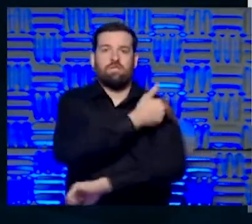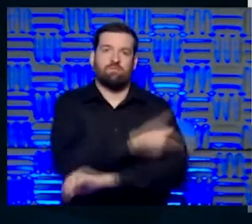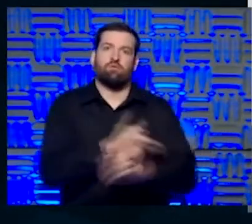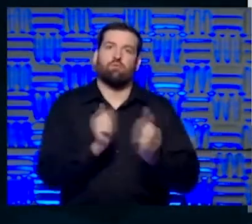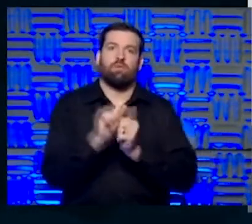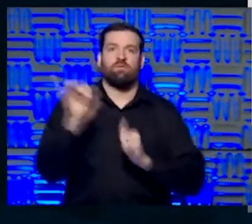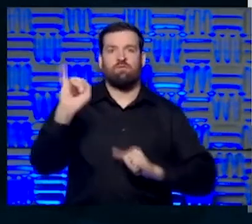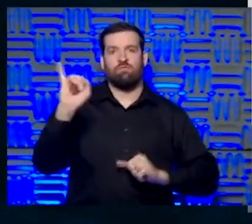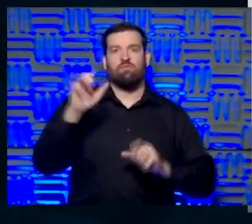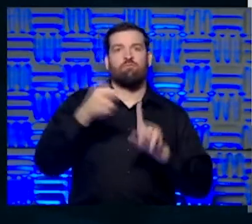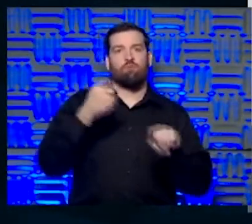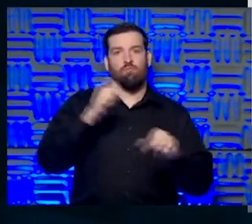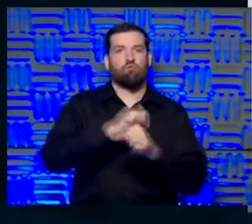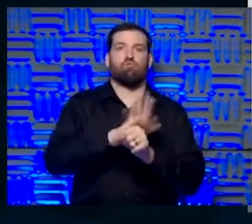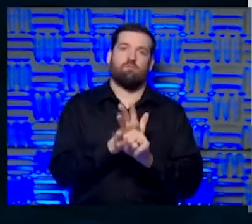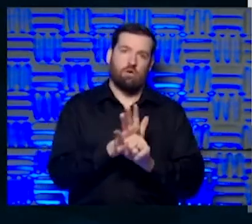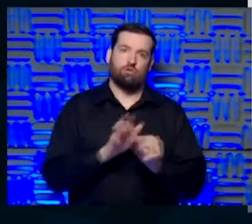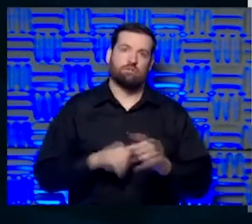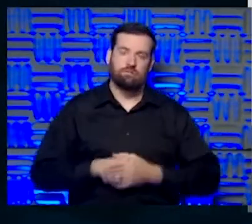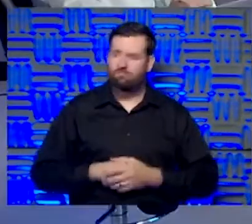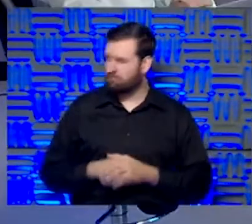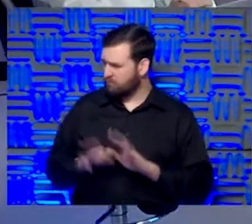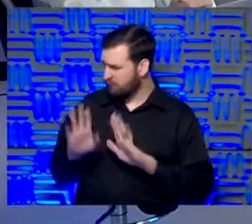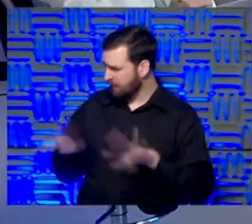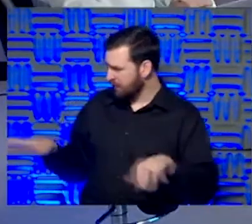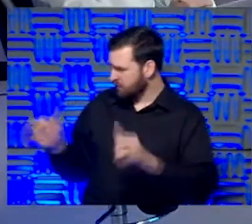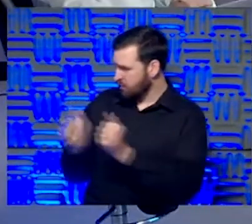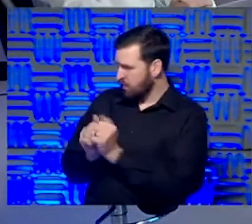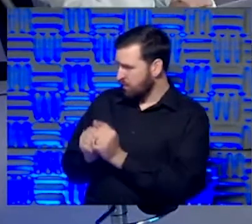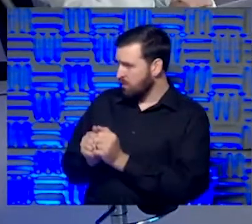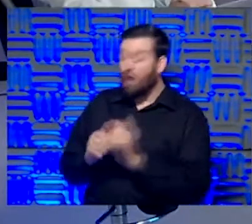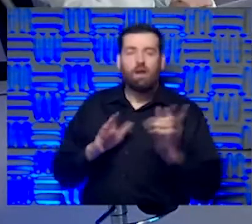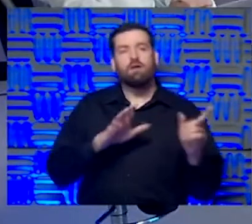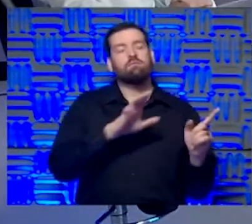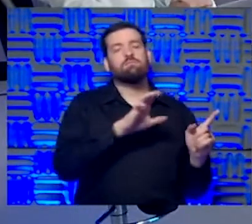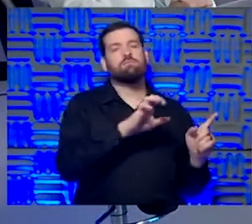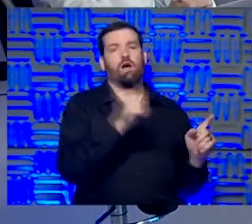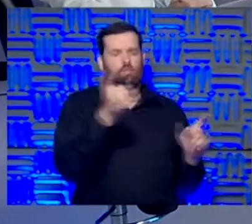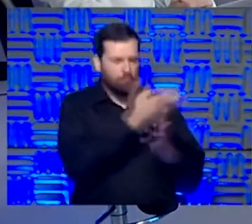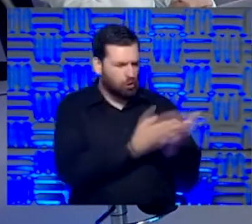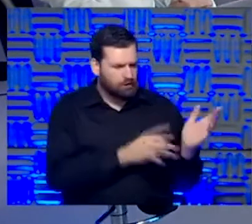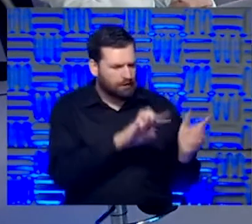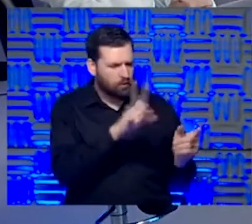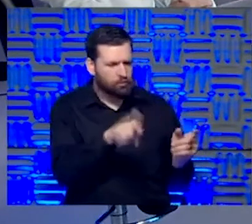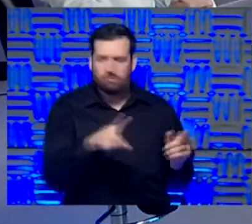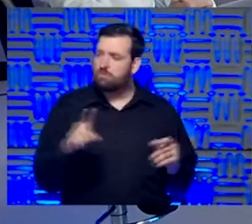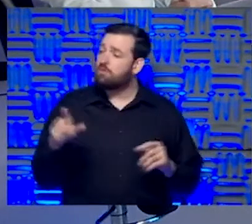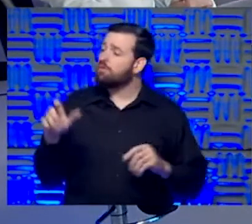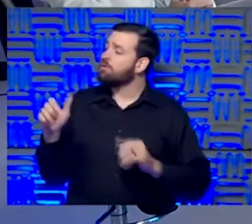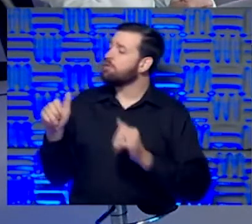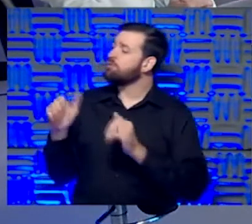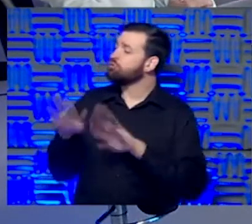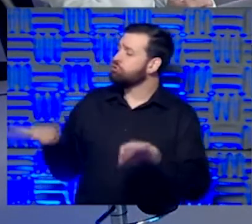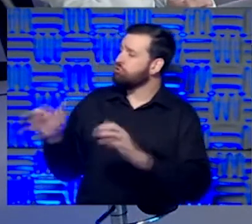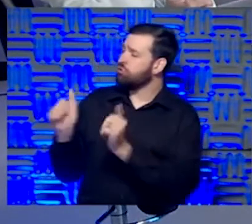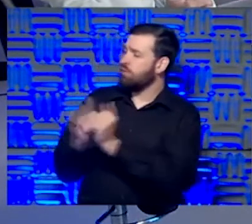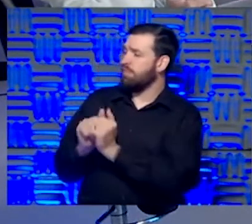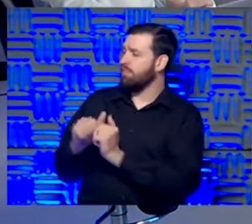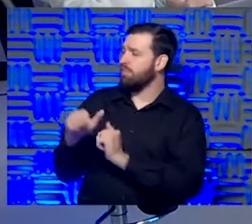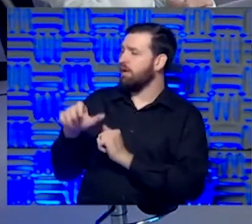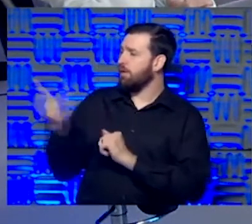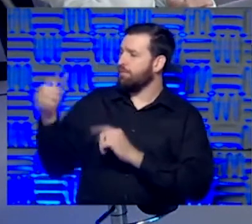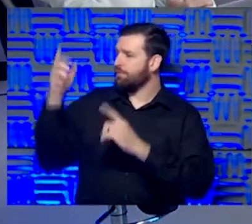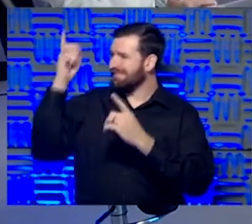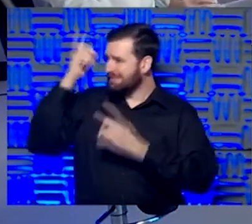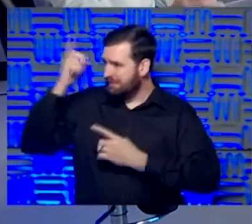from coronavirus. Kids with I think there was another part to that question. Other